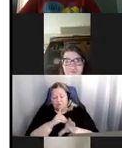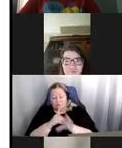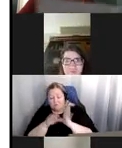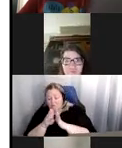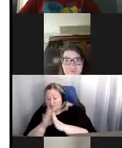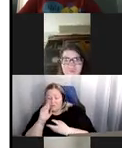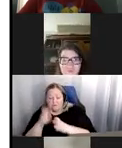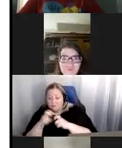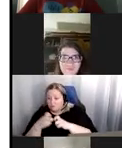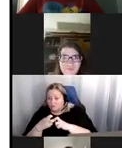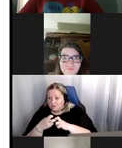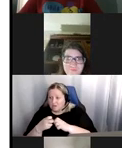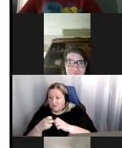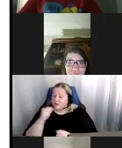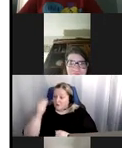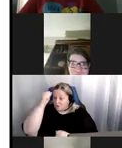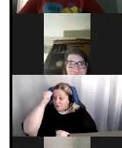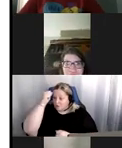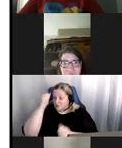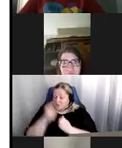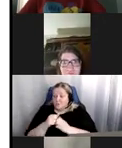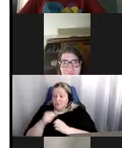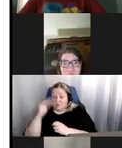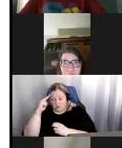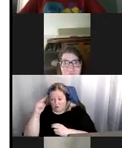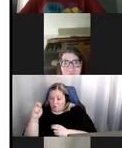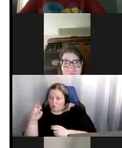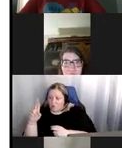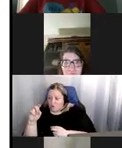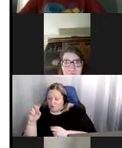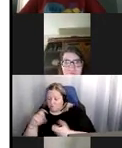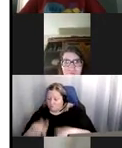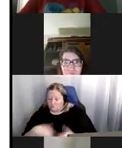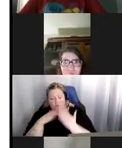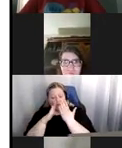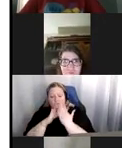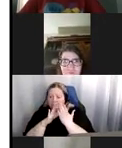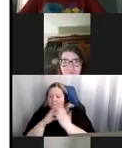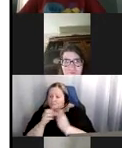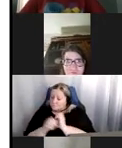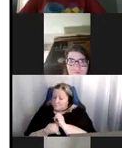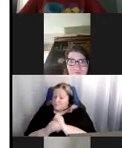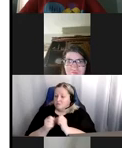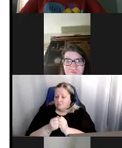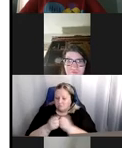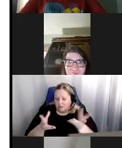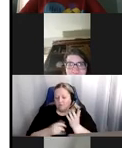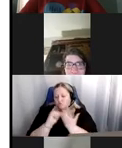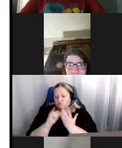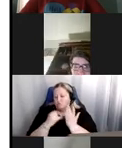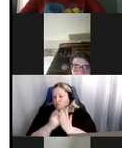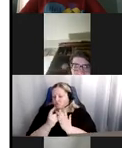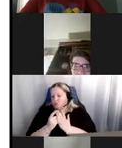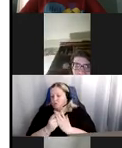disabilities, and adults and with neurological challenges. Dr. Swanson has published in several journals and frequently presents across